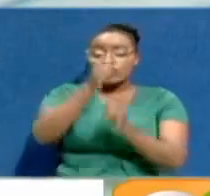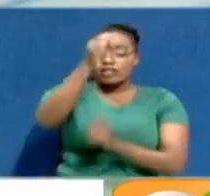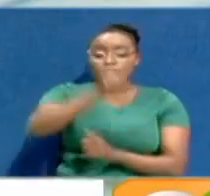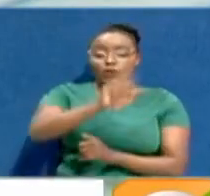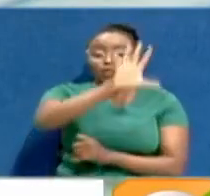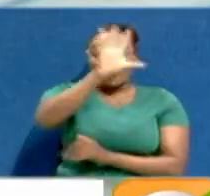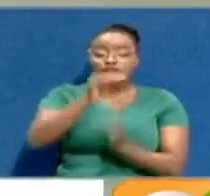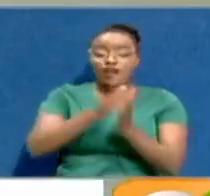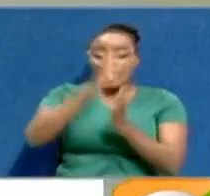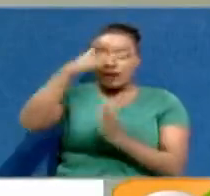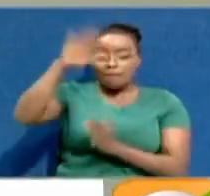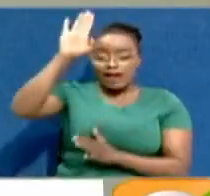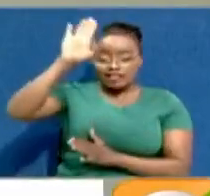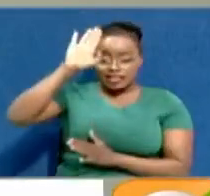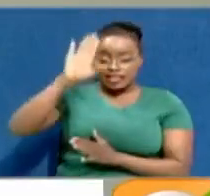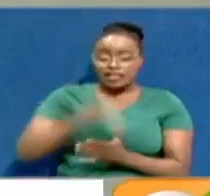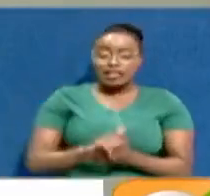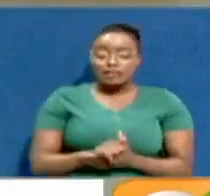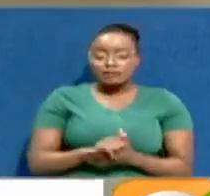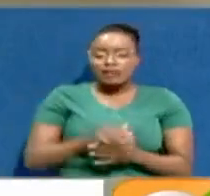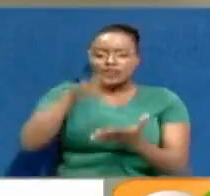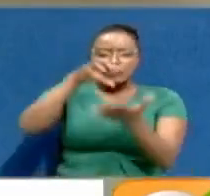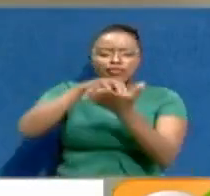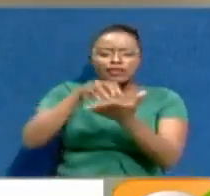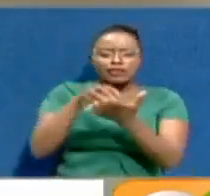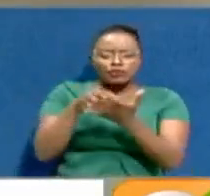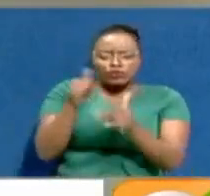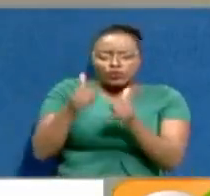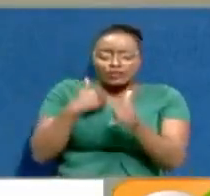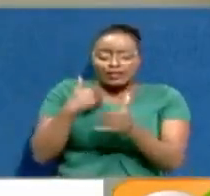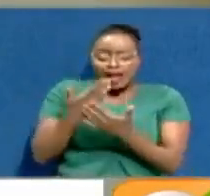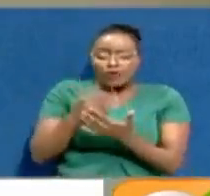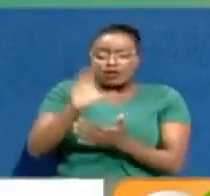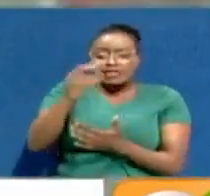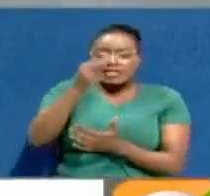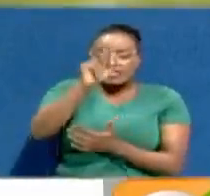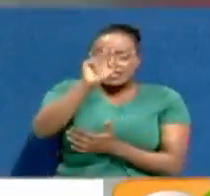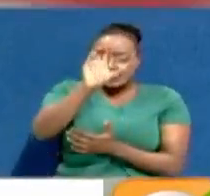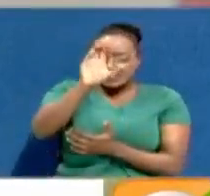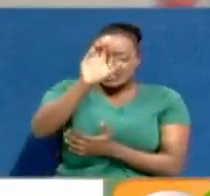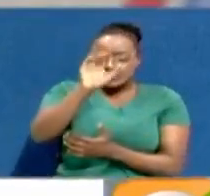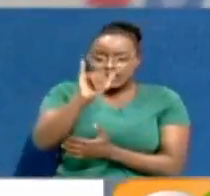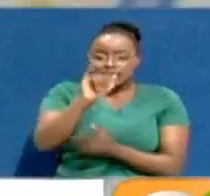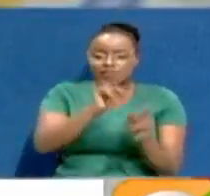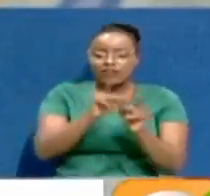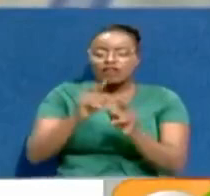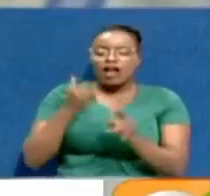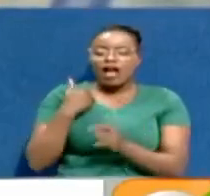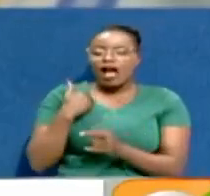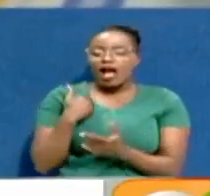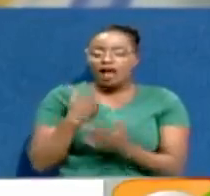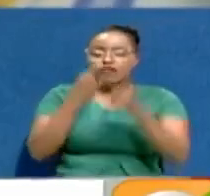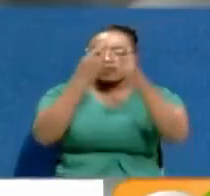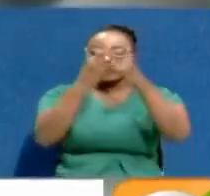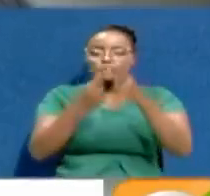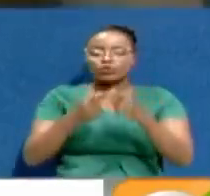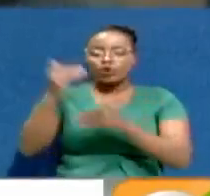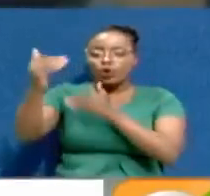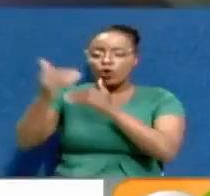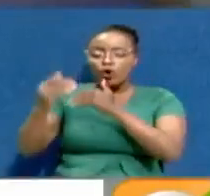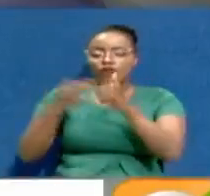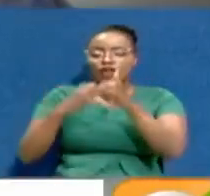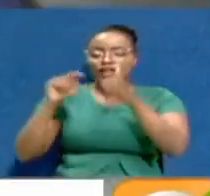Africa and Brazil. The situation being dire in the Czech Republic, which this week registered a record-breaking total of